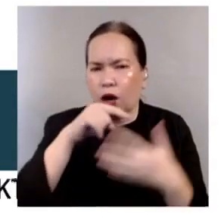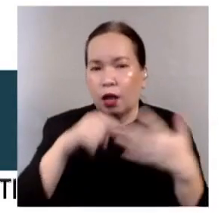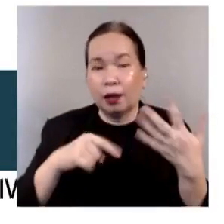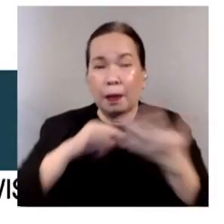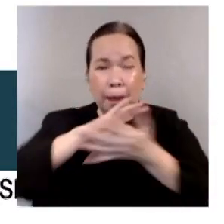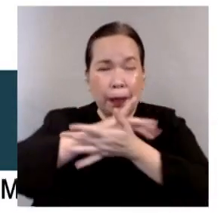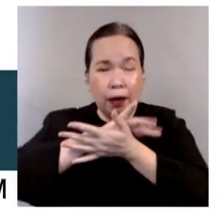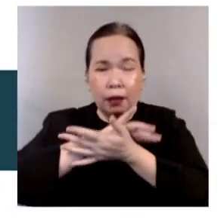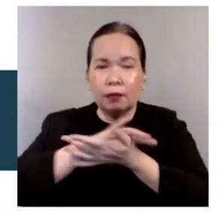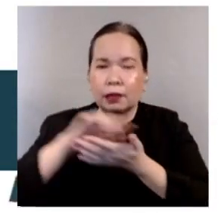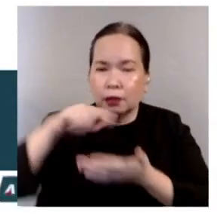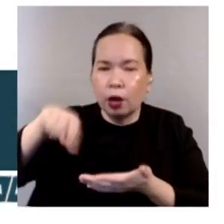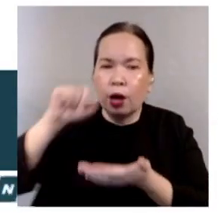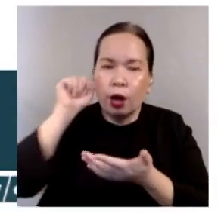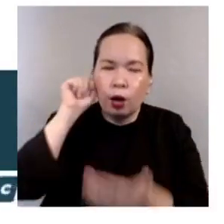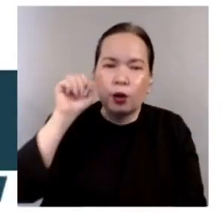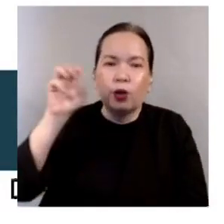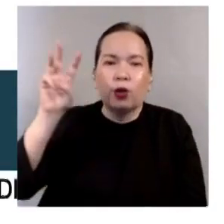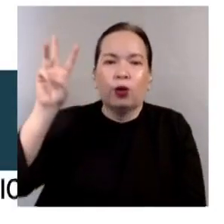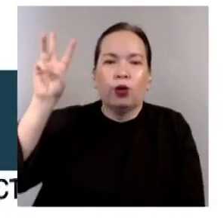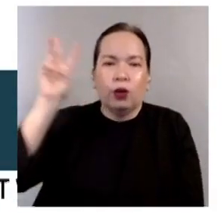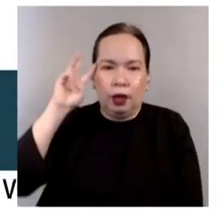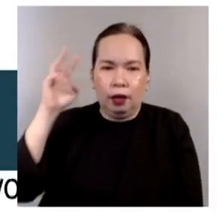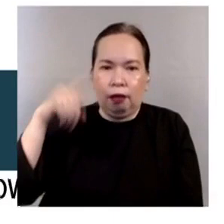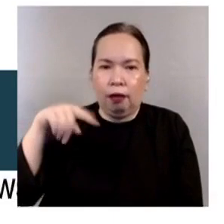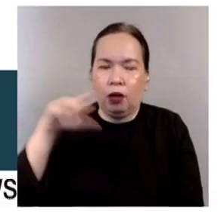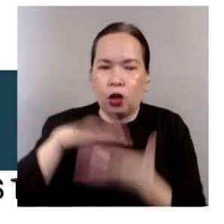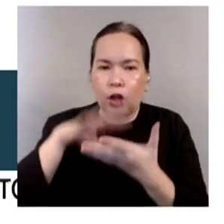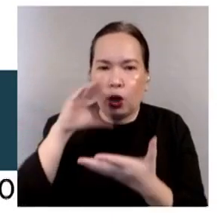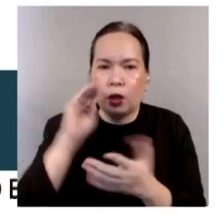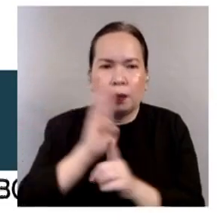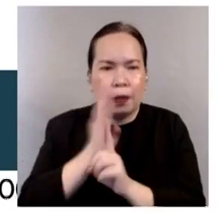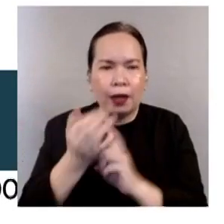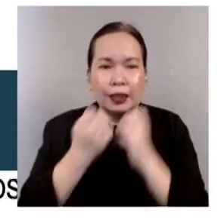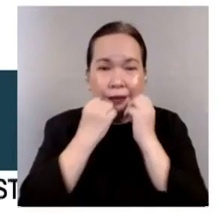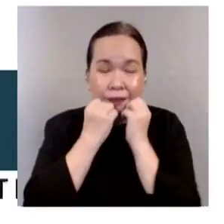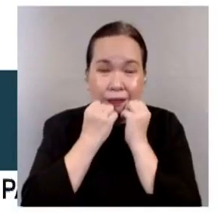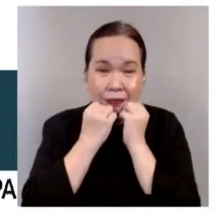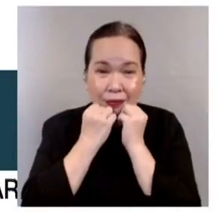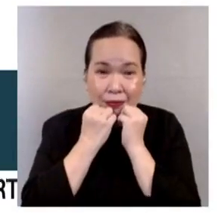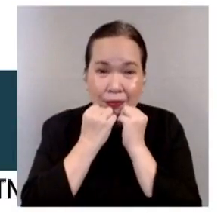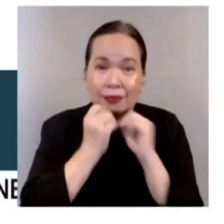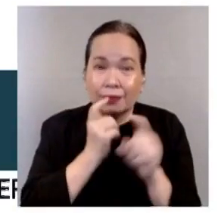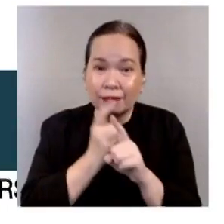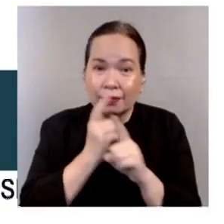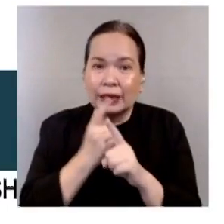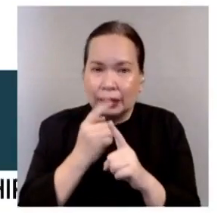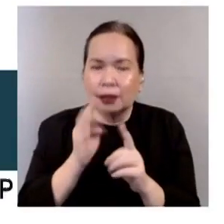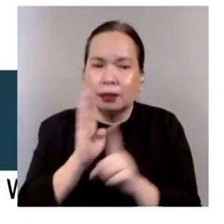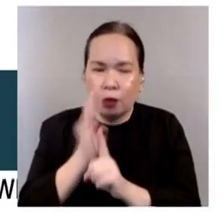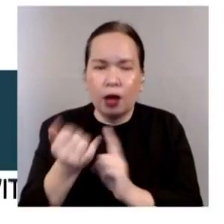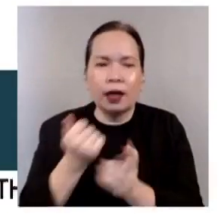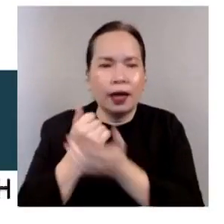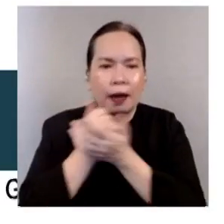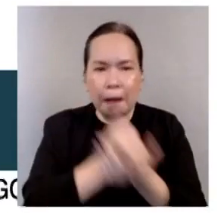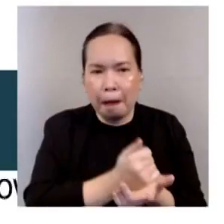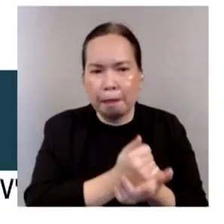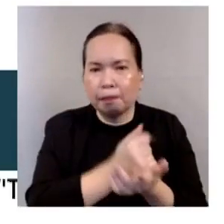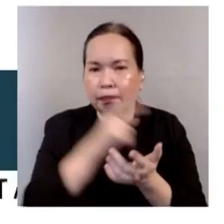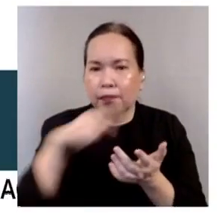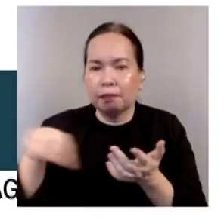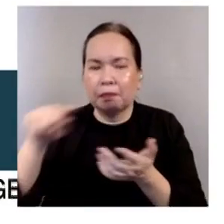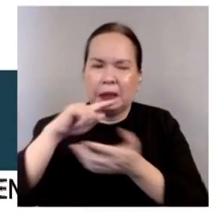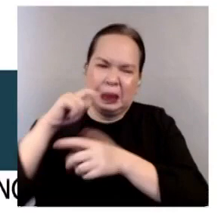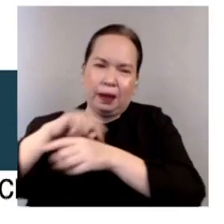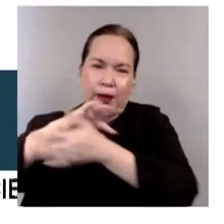taught us how important barangays are. Diba? Naging katulong talaga din siya dun sa